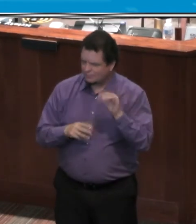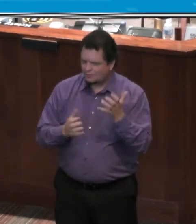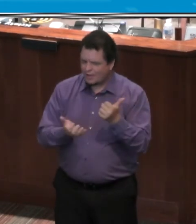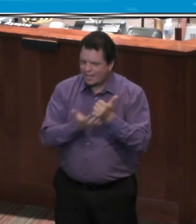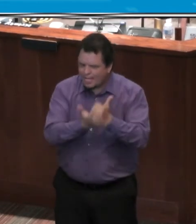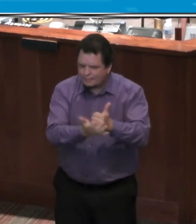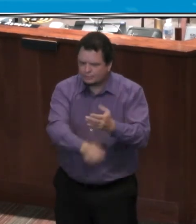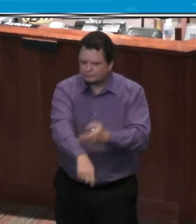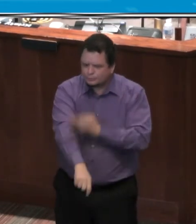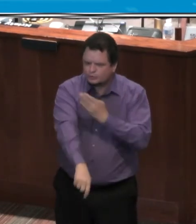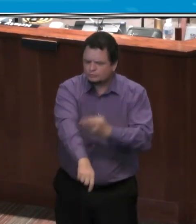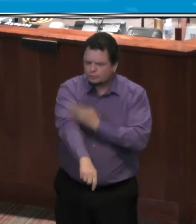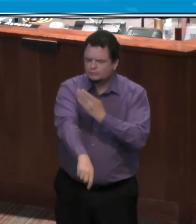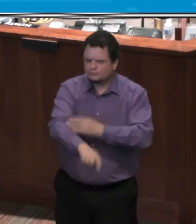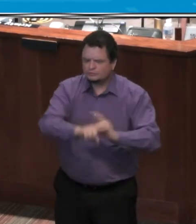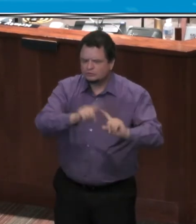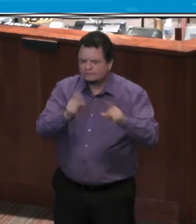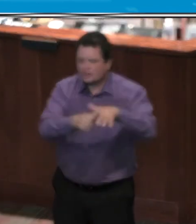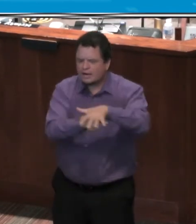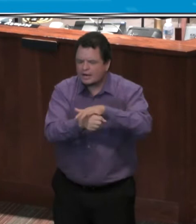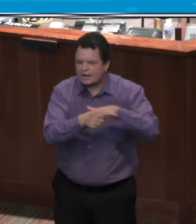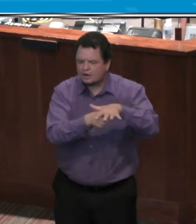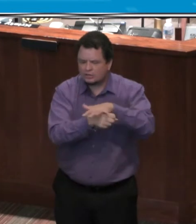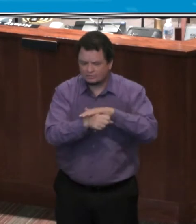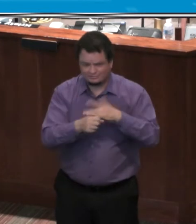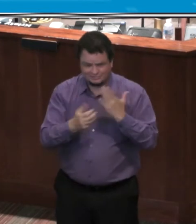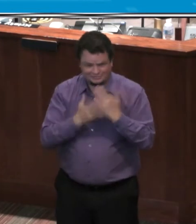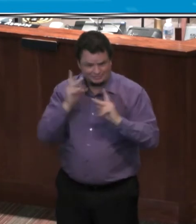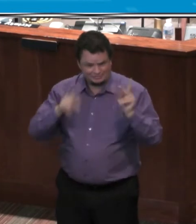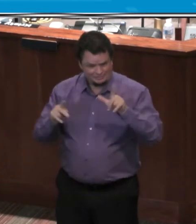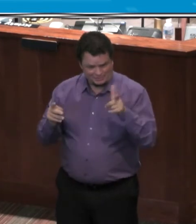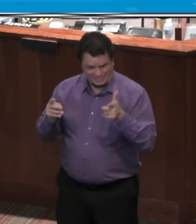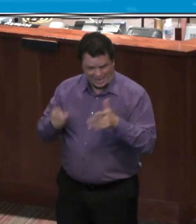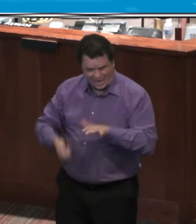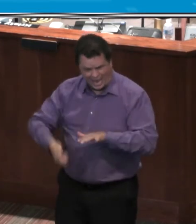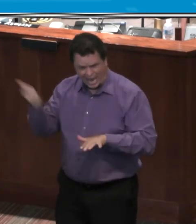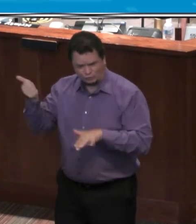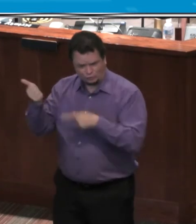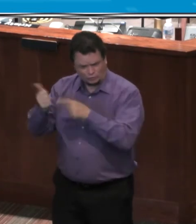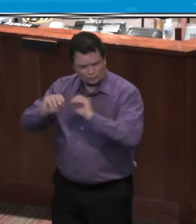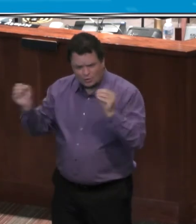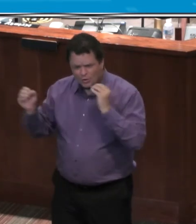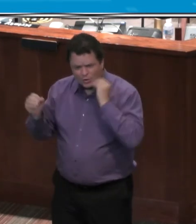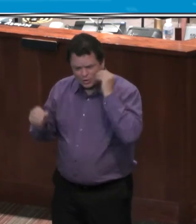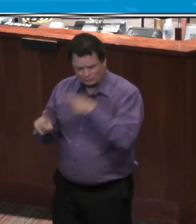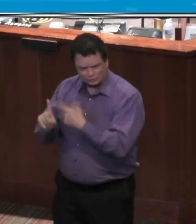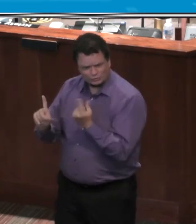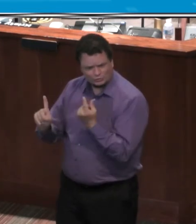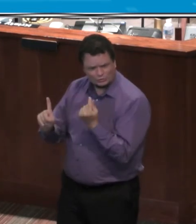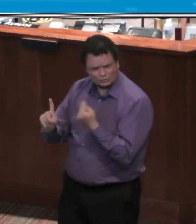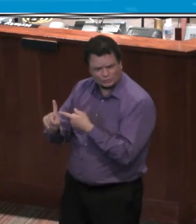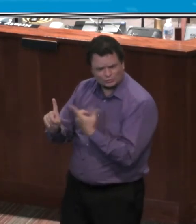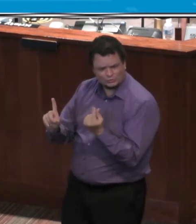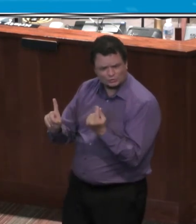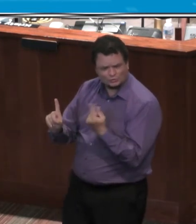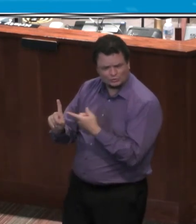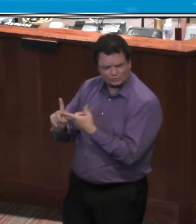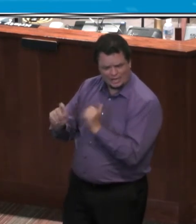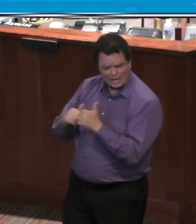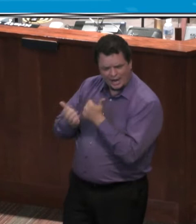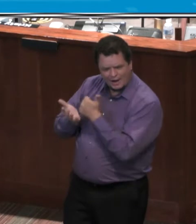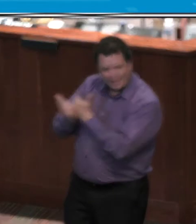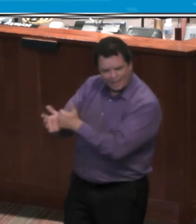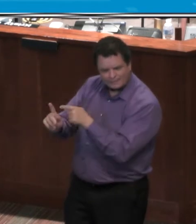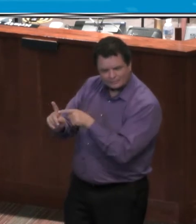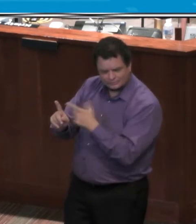another category that encapsulated like stigma for the community or higher incarceration rates for that part of the city.